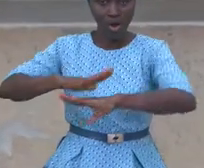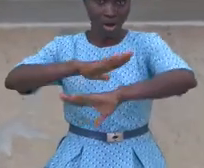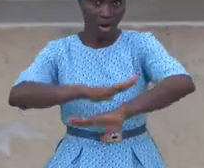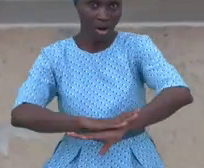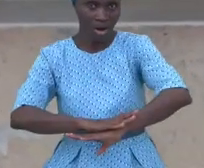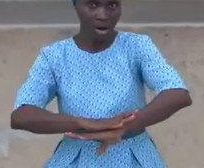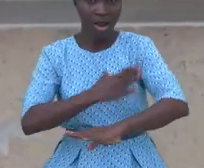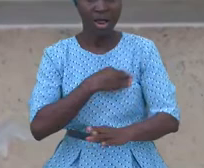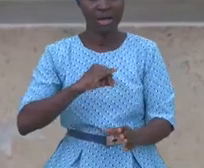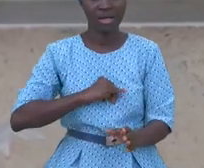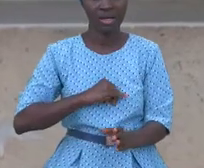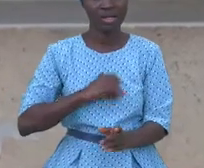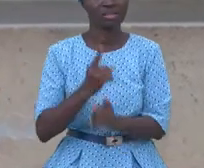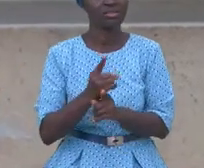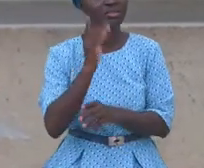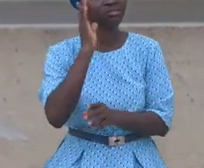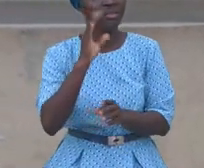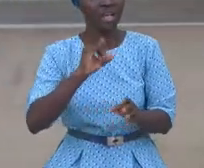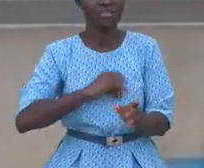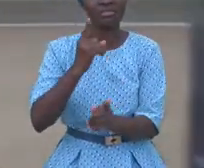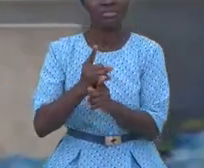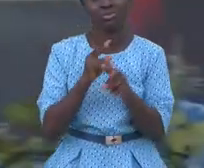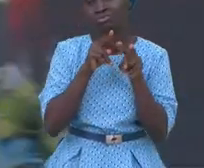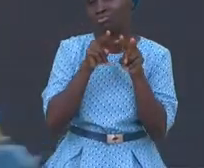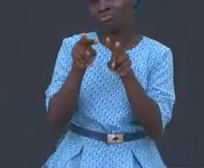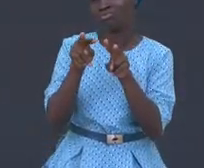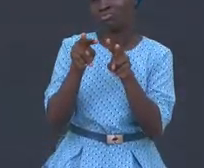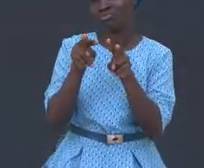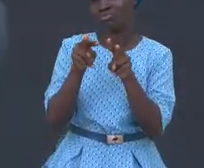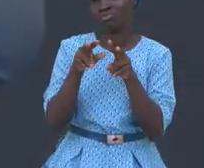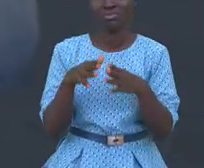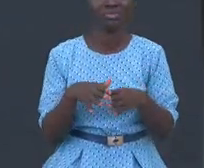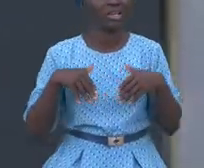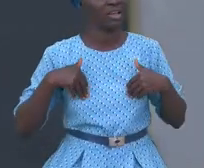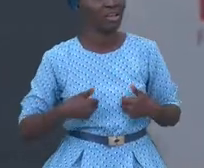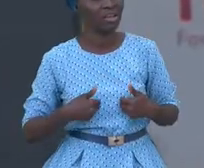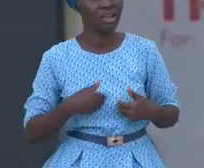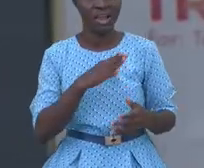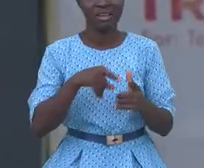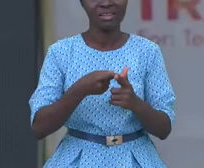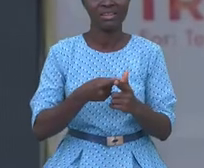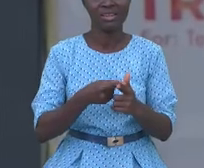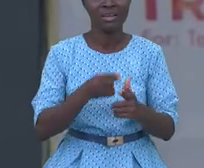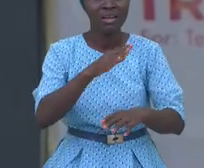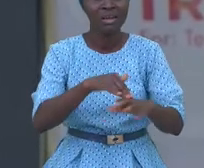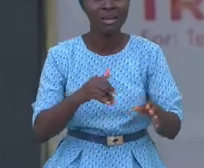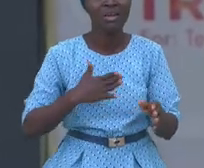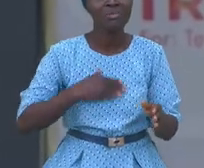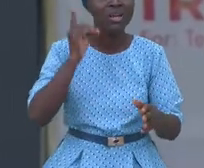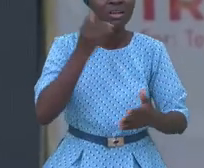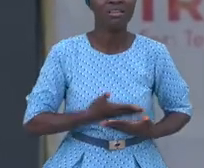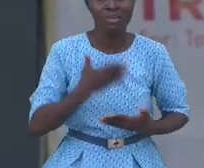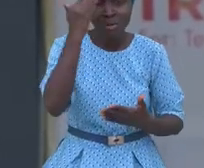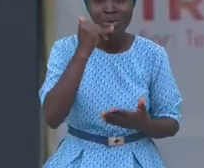just doing like this. And I come to, I said, my son, my daughter, what are you waiting for? He